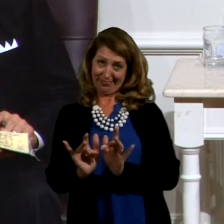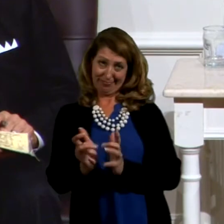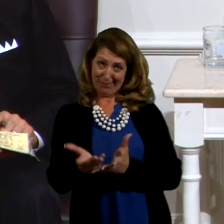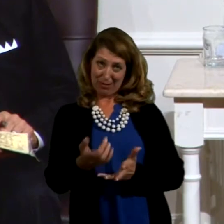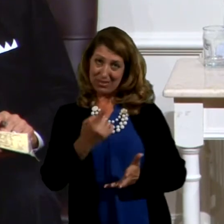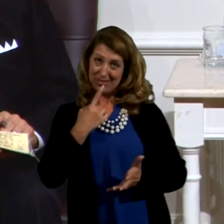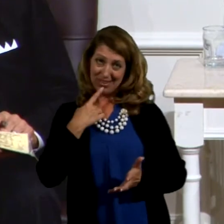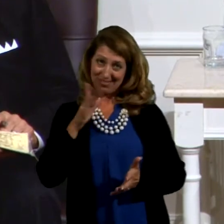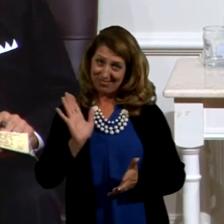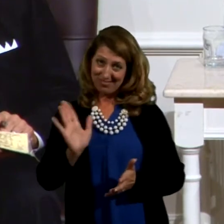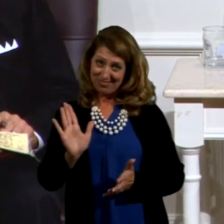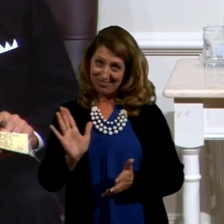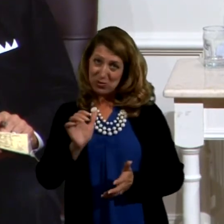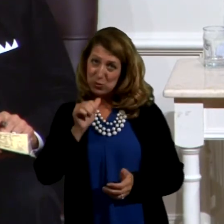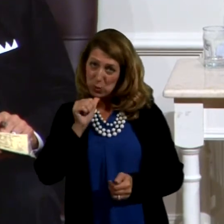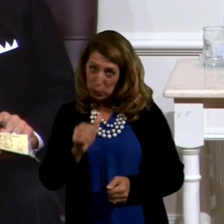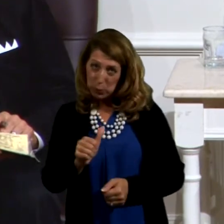that.